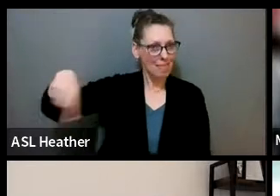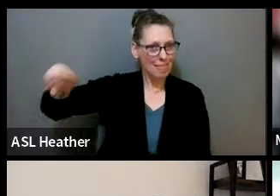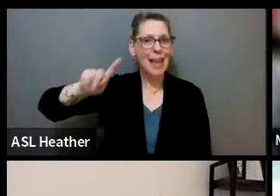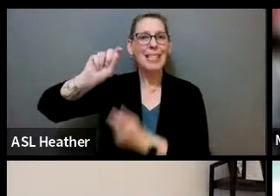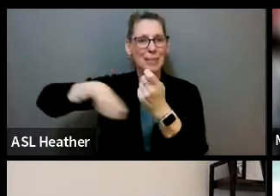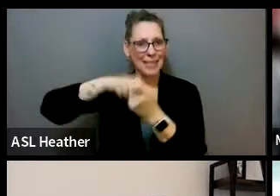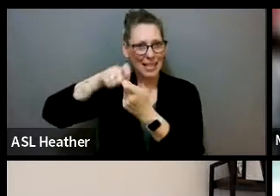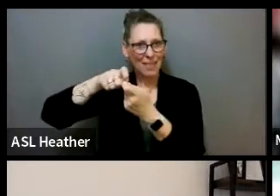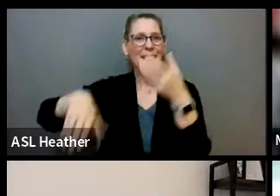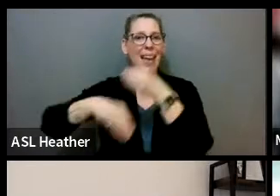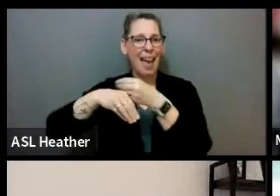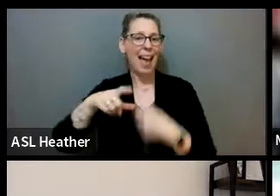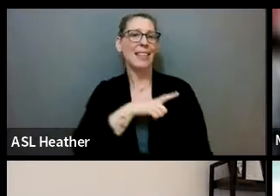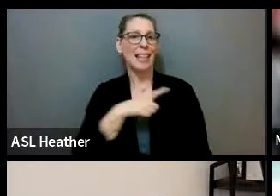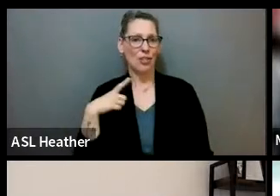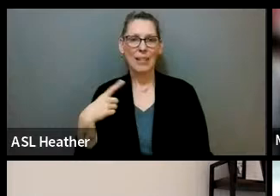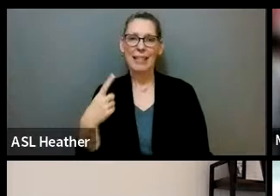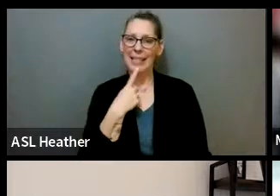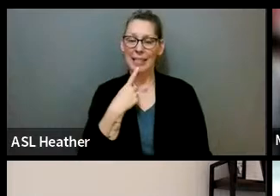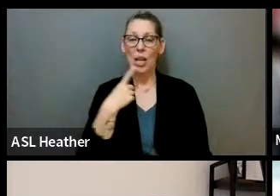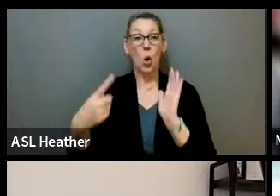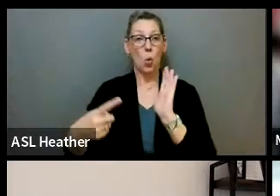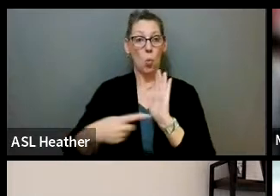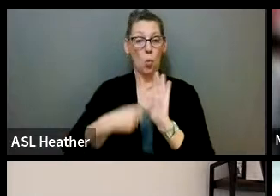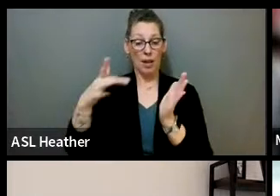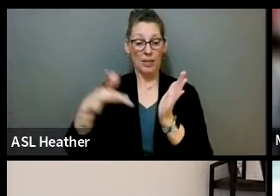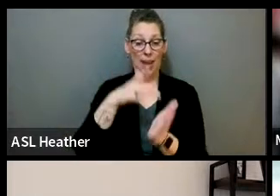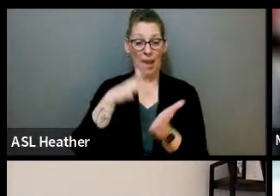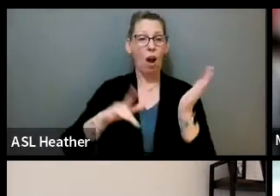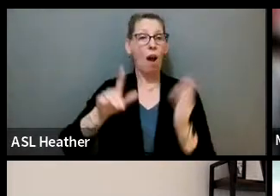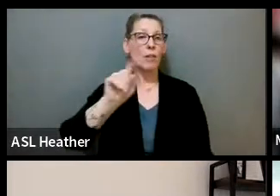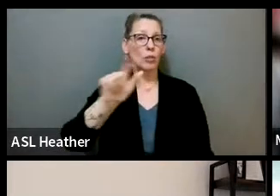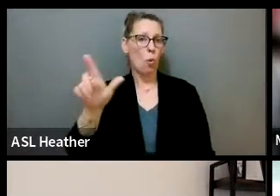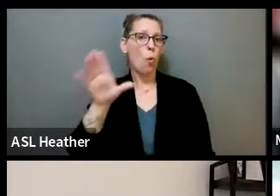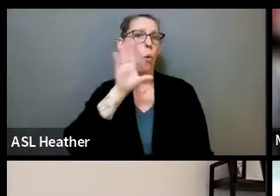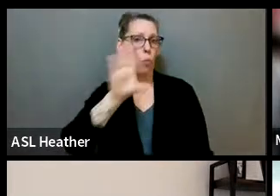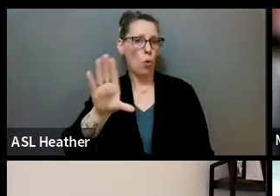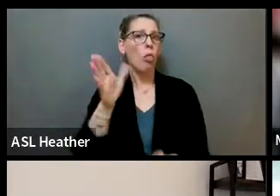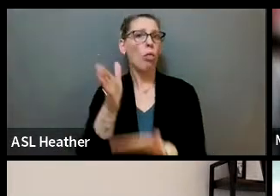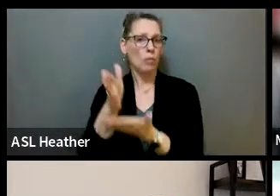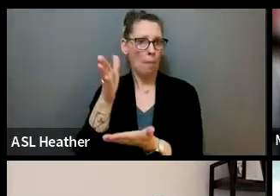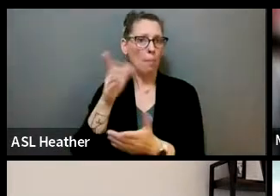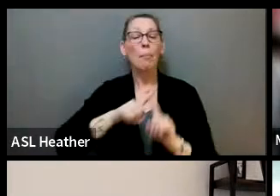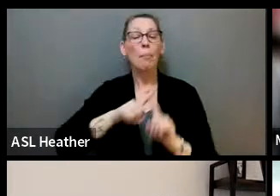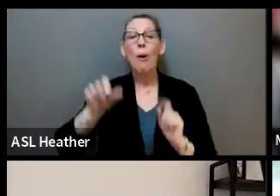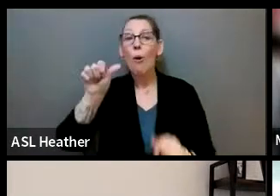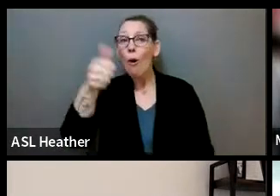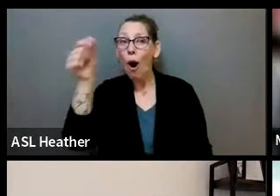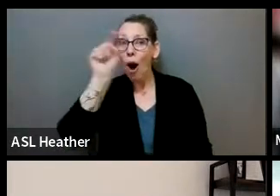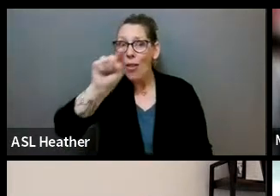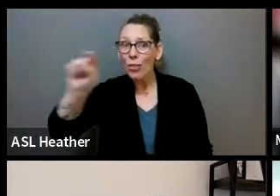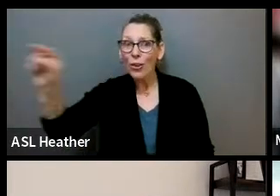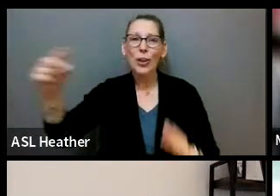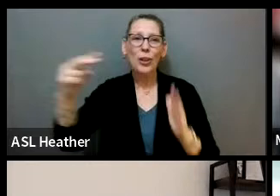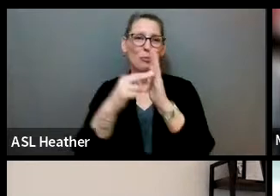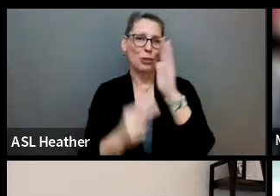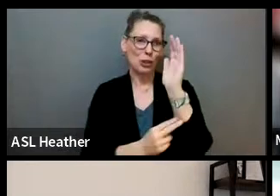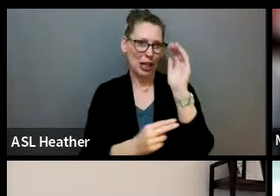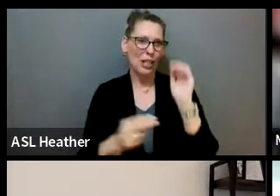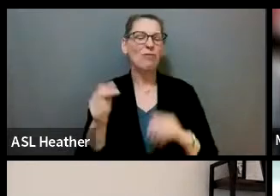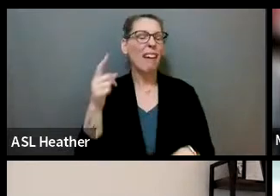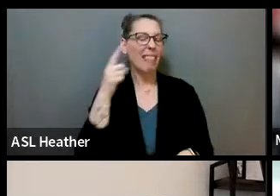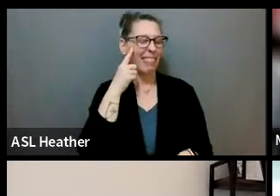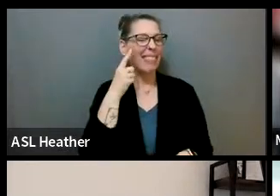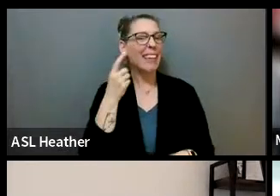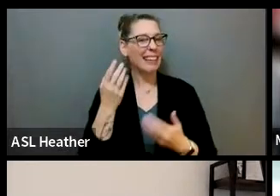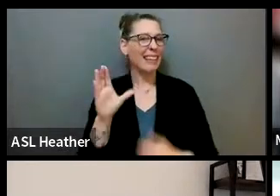added legislation that says once it is paid for, that toll is removed. But a lot of other facilities, and I think this was the case in Oregon, they were